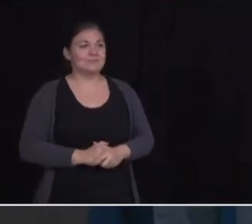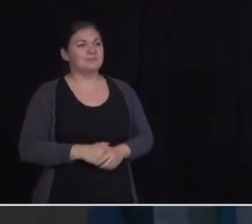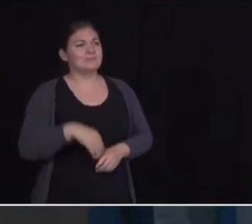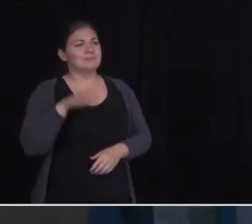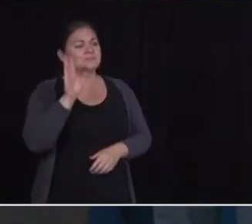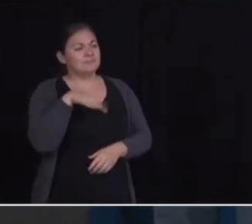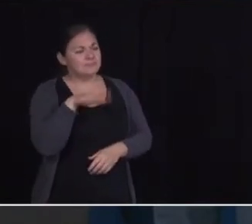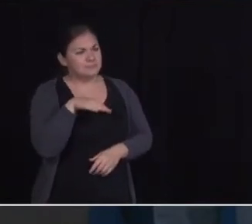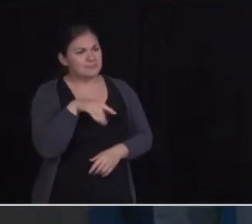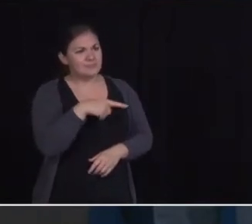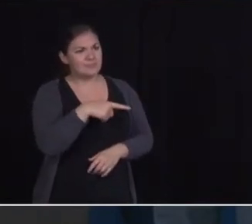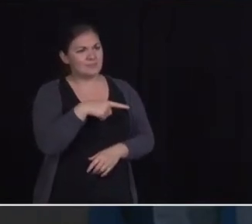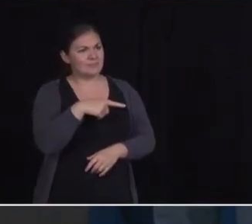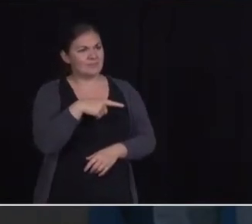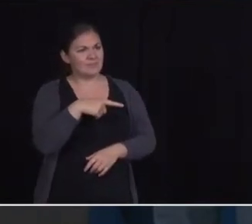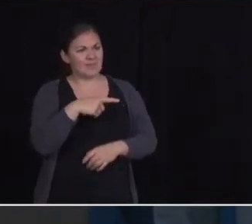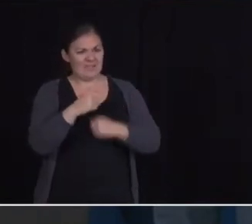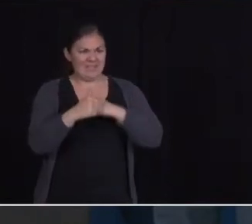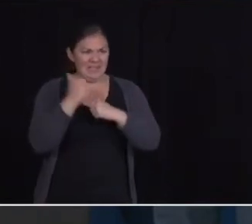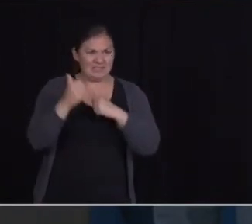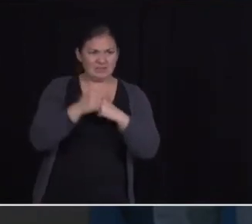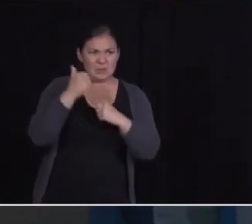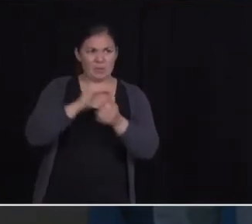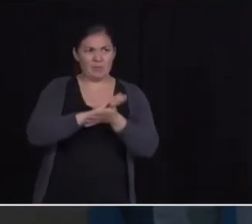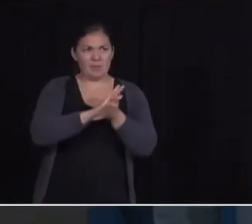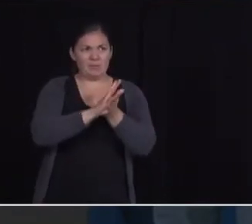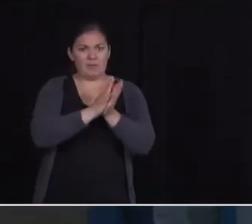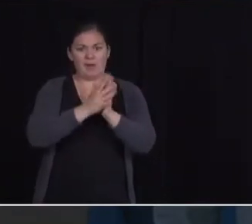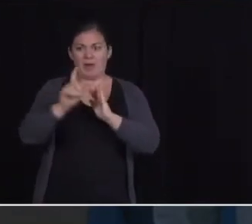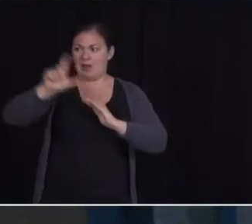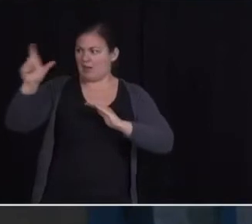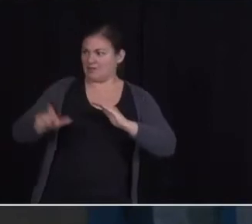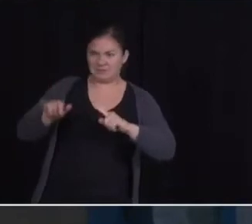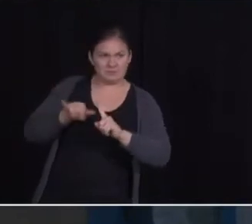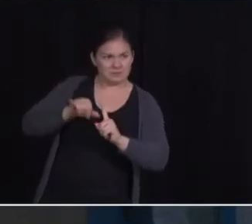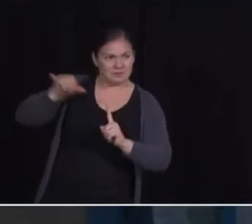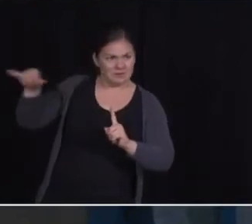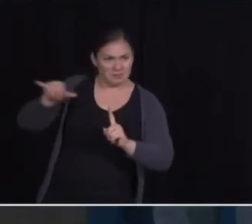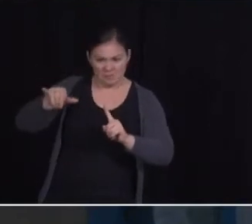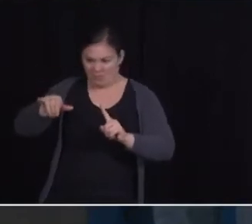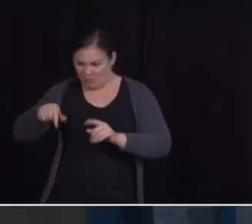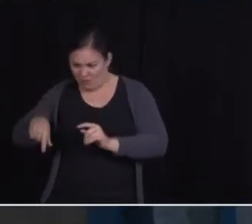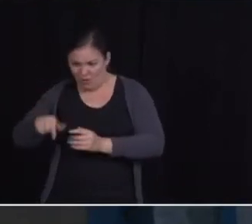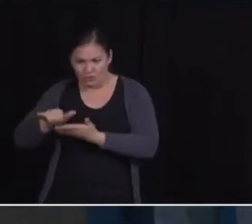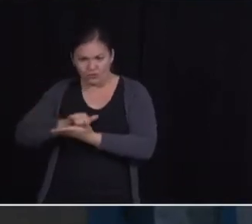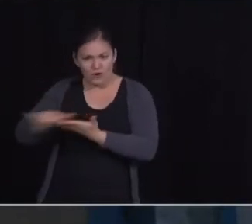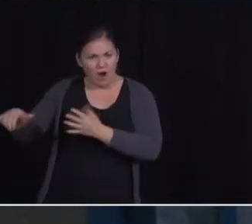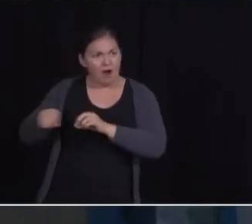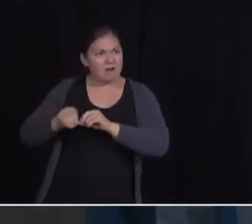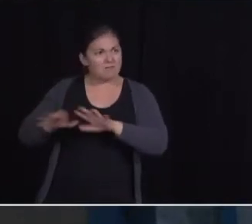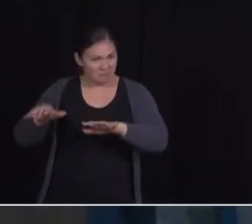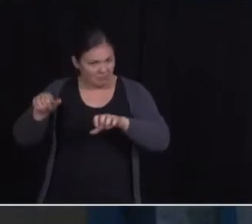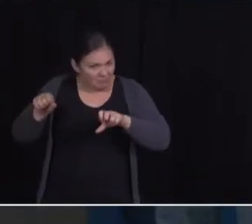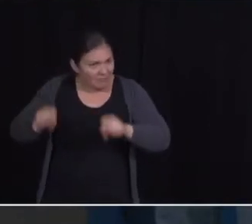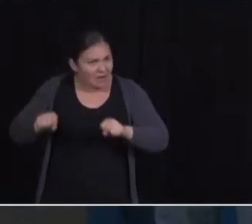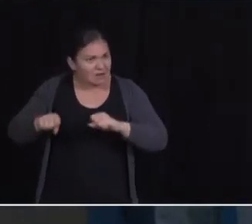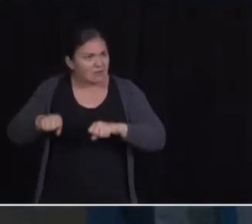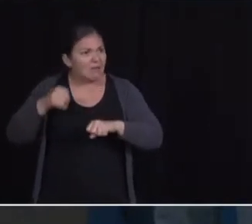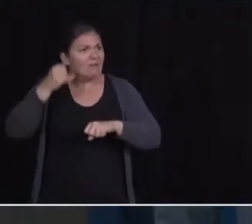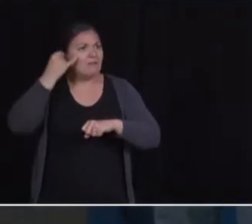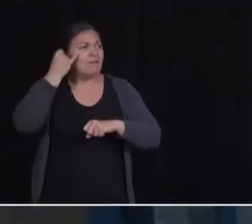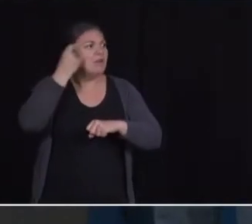Italy scenario or New York scenario if people don't take each and every restriction seriously. Yeah. So we wanted to